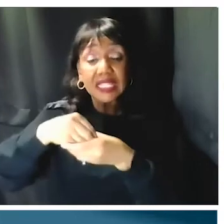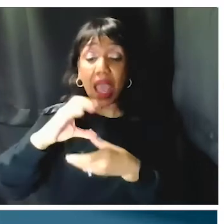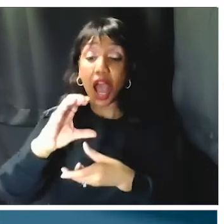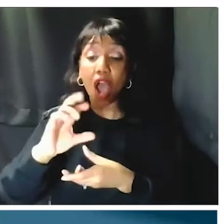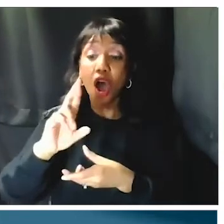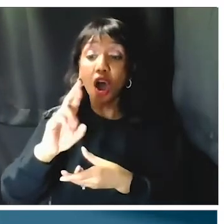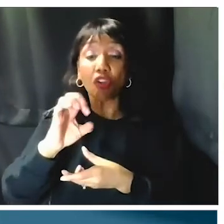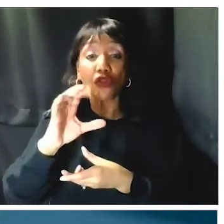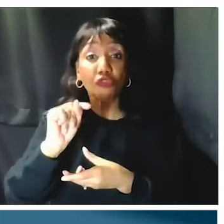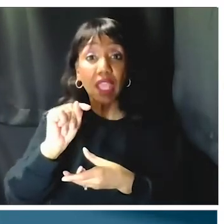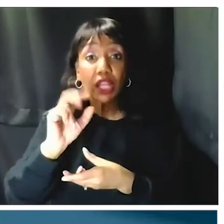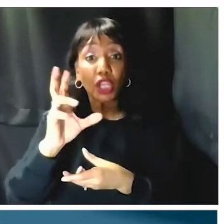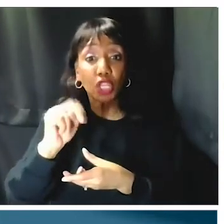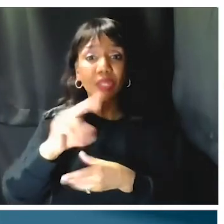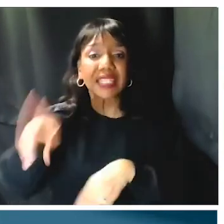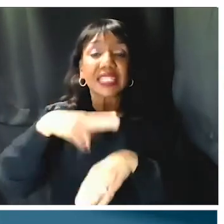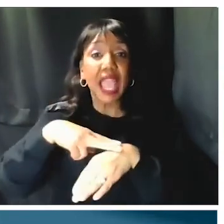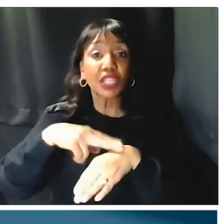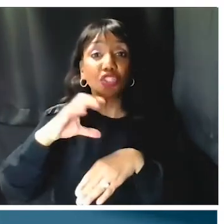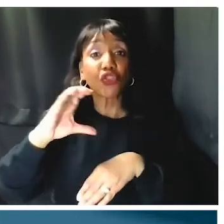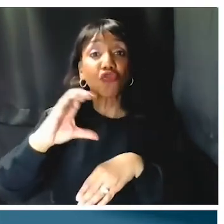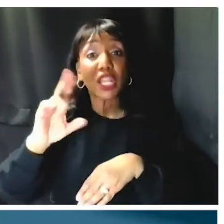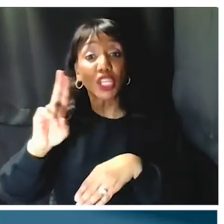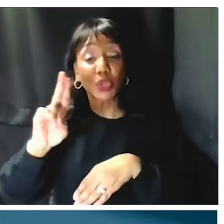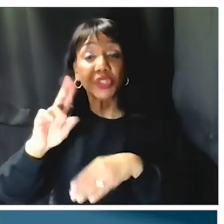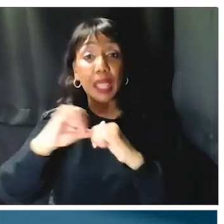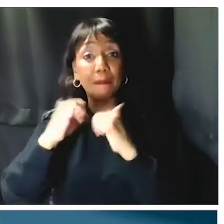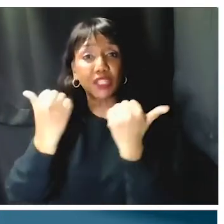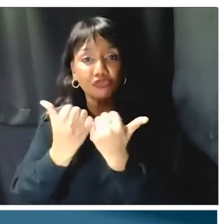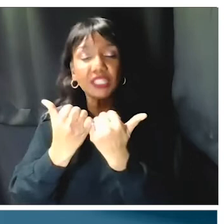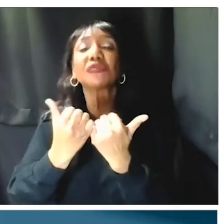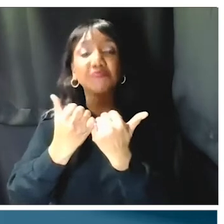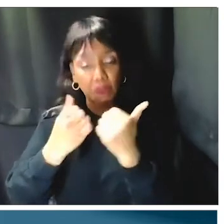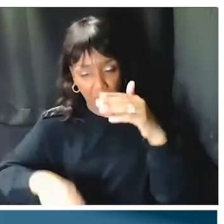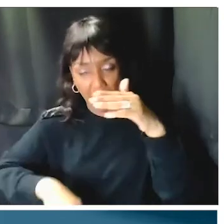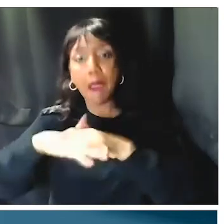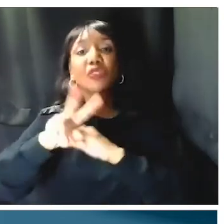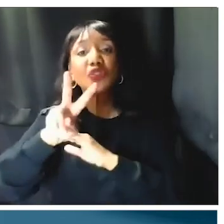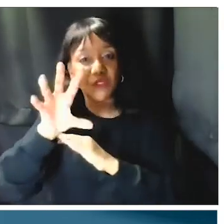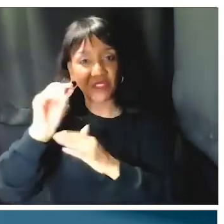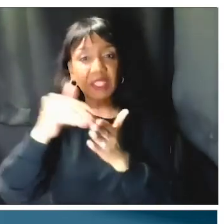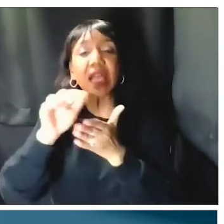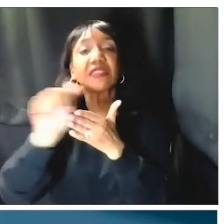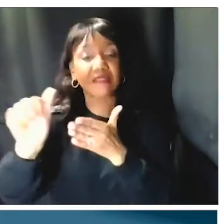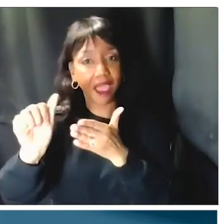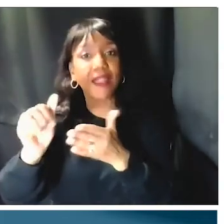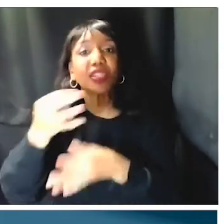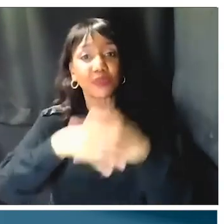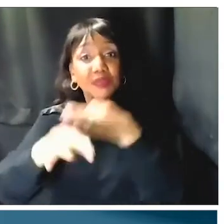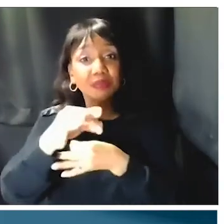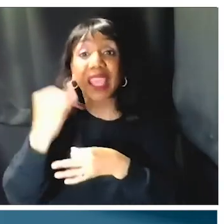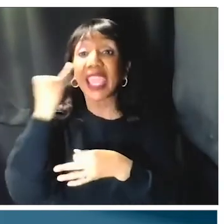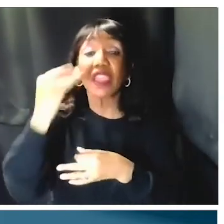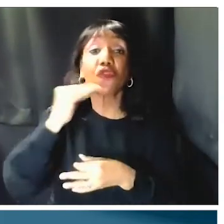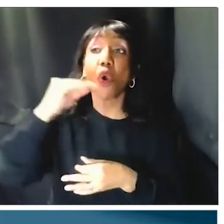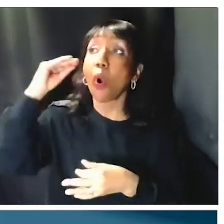reimburse you up to the same amount. If your home was in a fire or someone broke into your home, you may not be